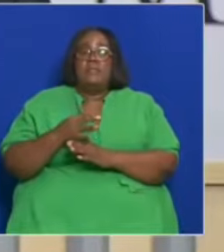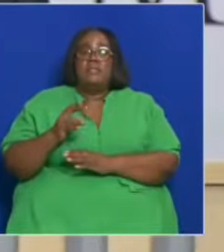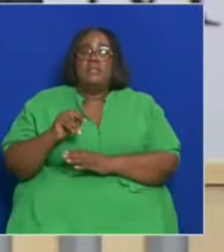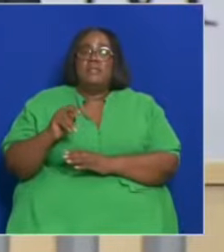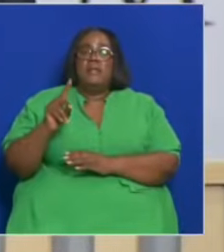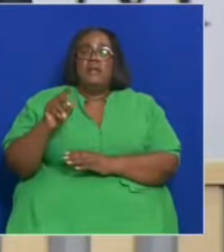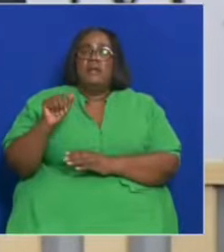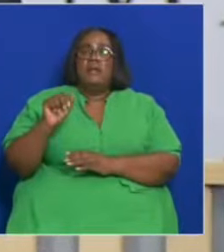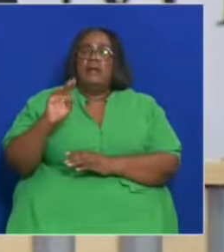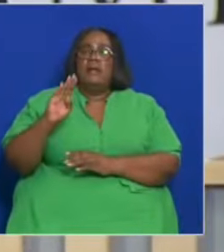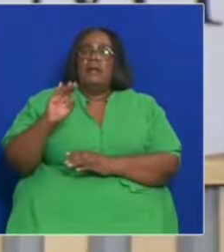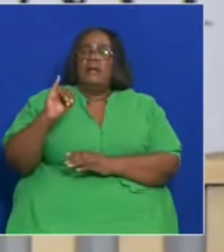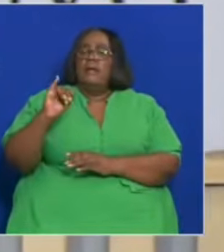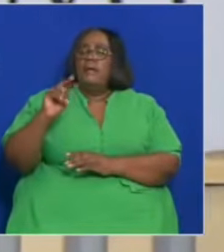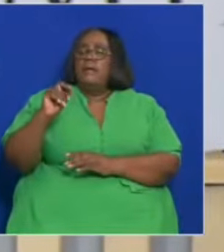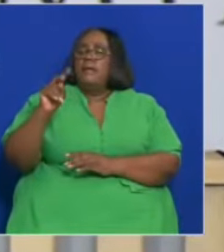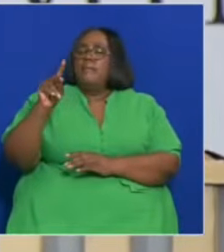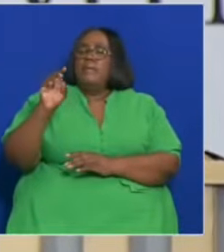Mbalo.